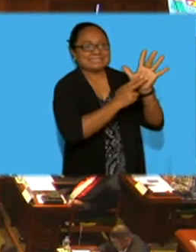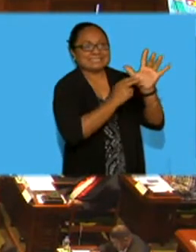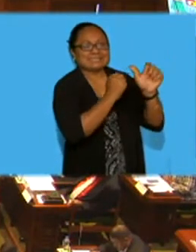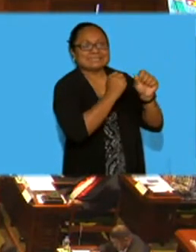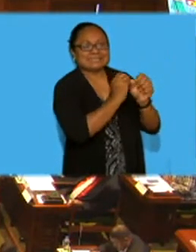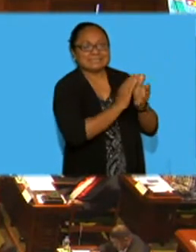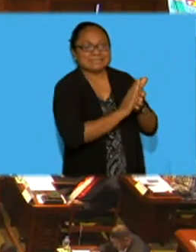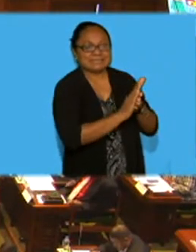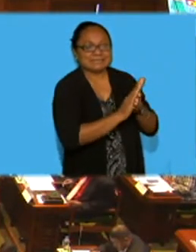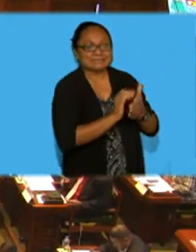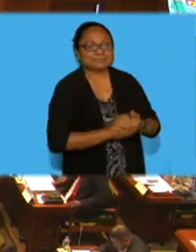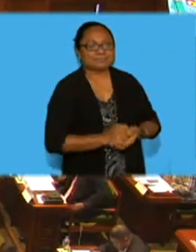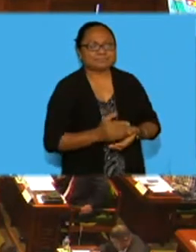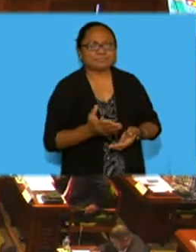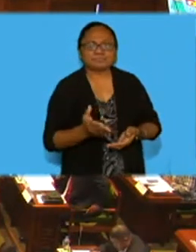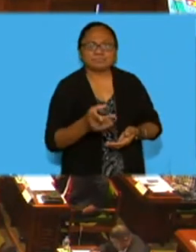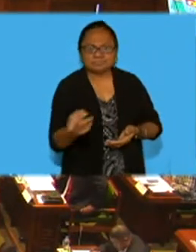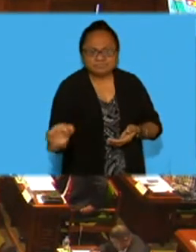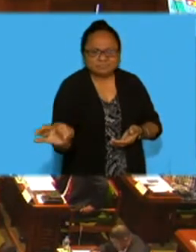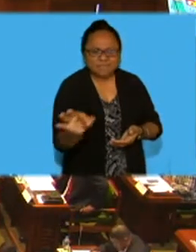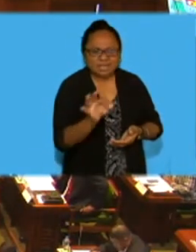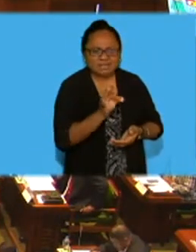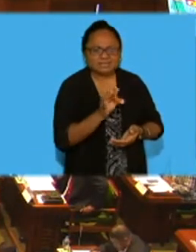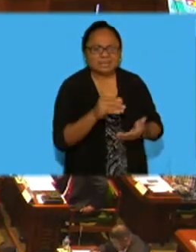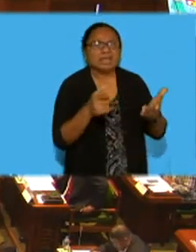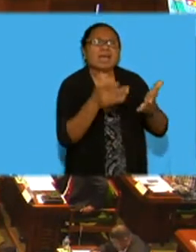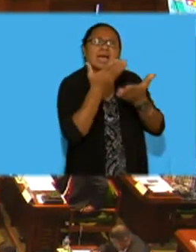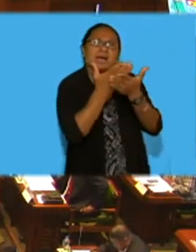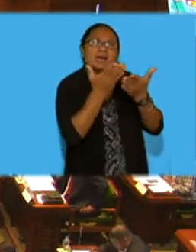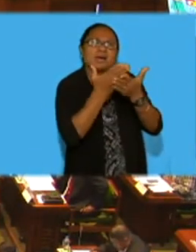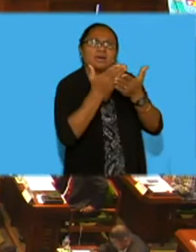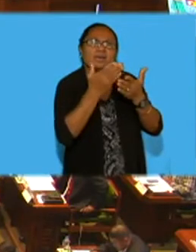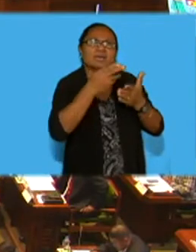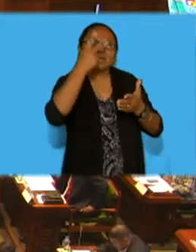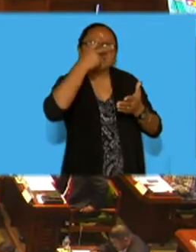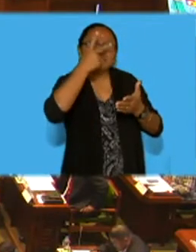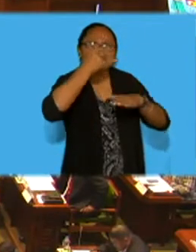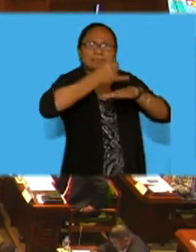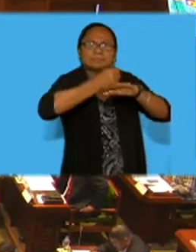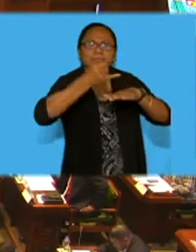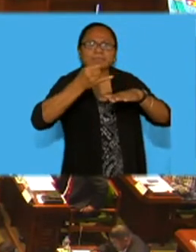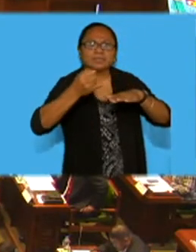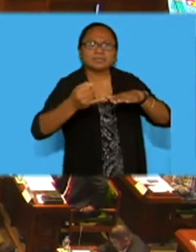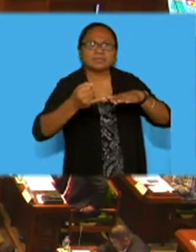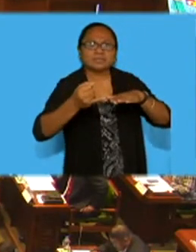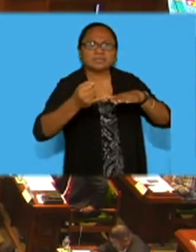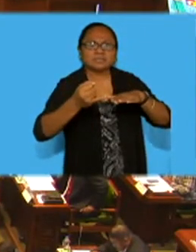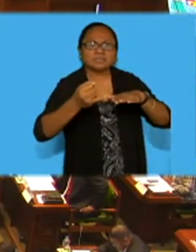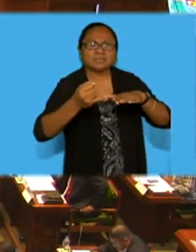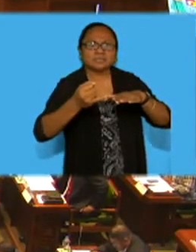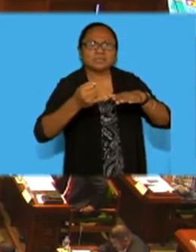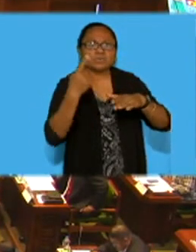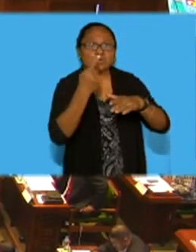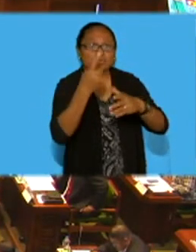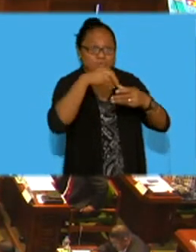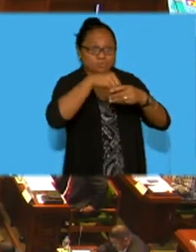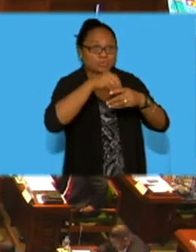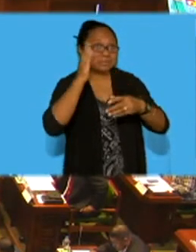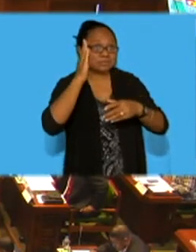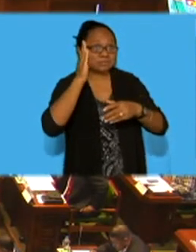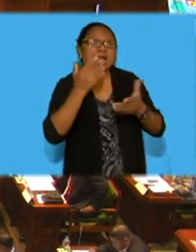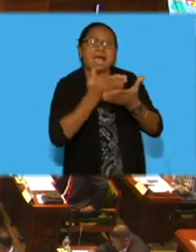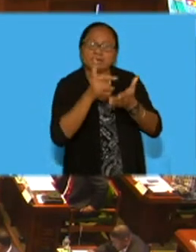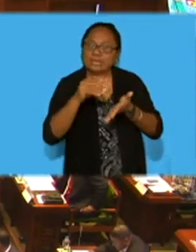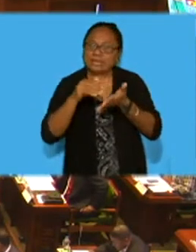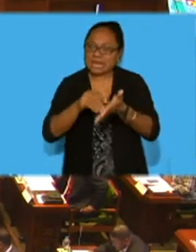Can the Minister explain how visually impaired students admitted at special schools away from Suva blind school be